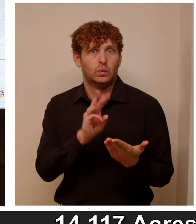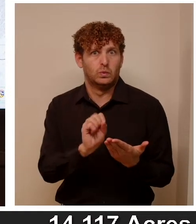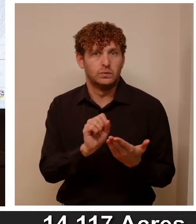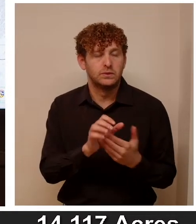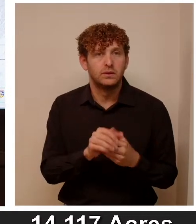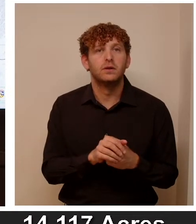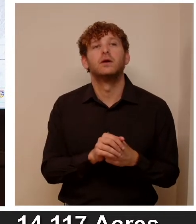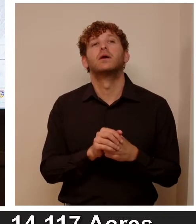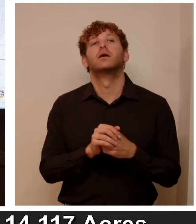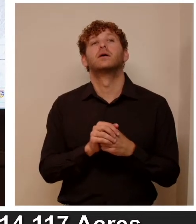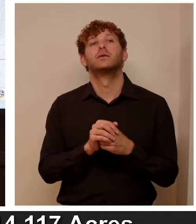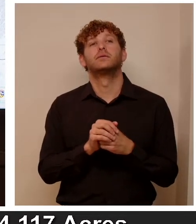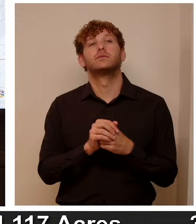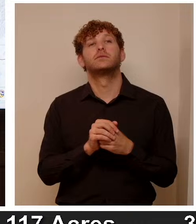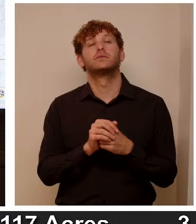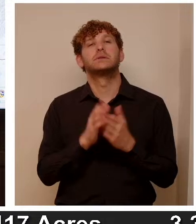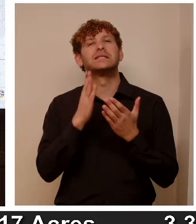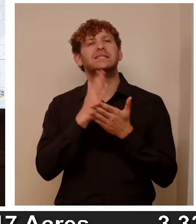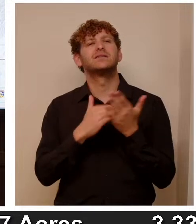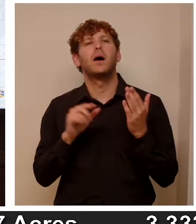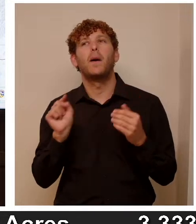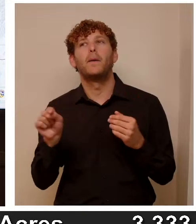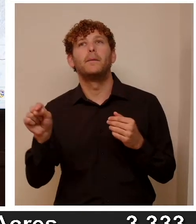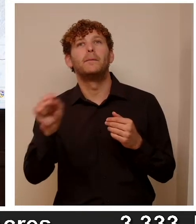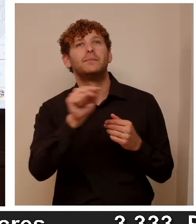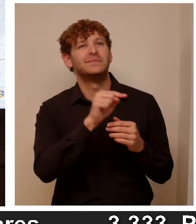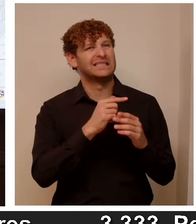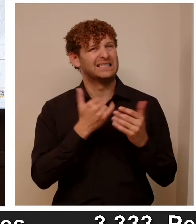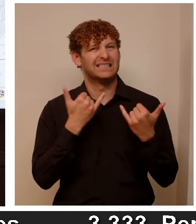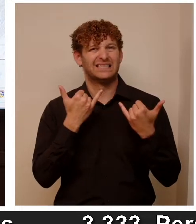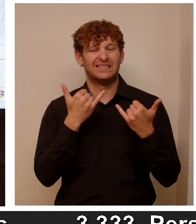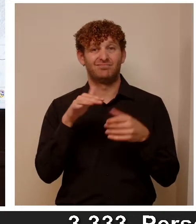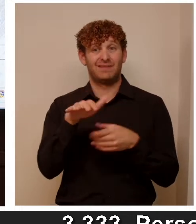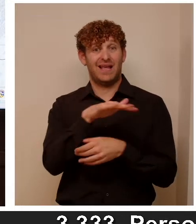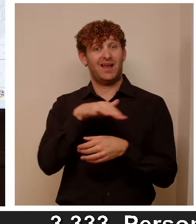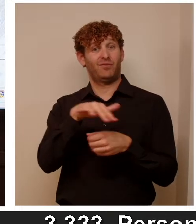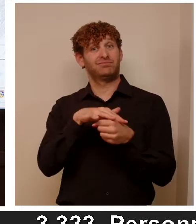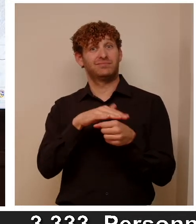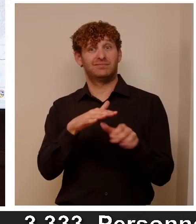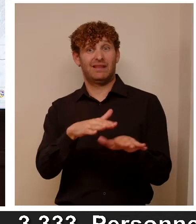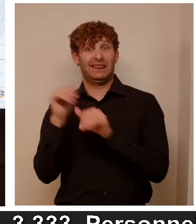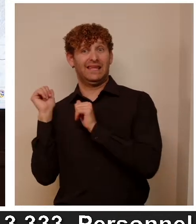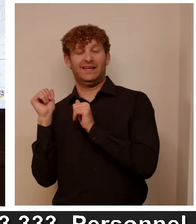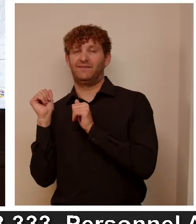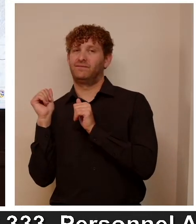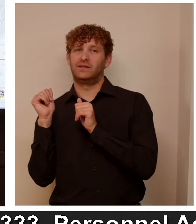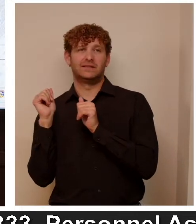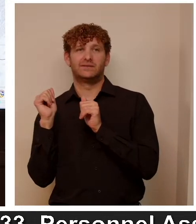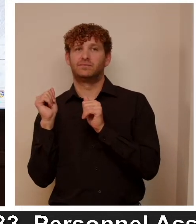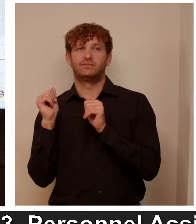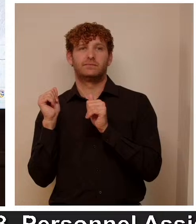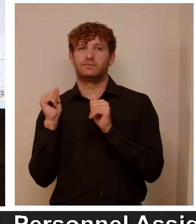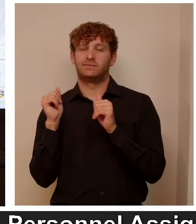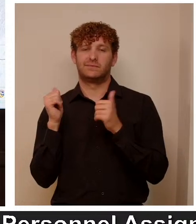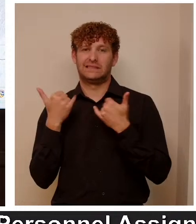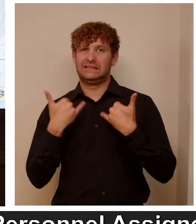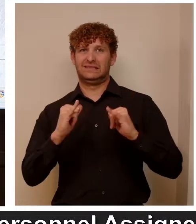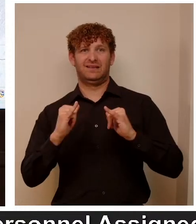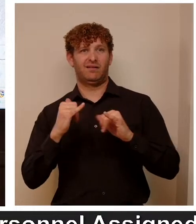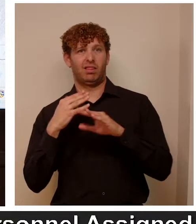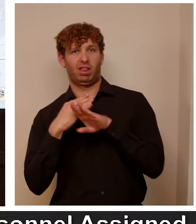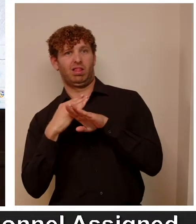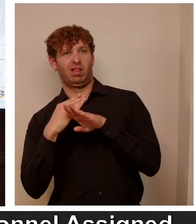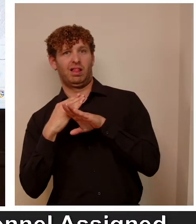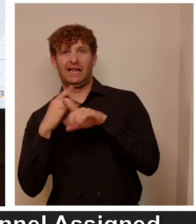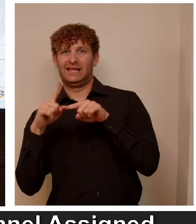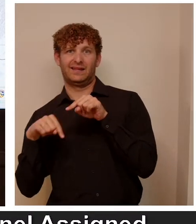the areas that are still mandatory evacuation zones, and we are still not allowed to go into those